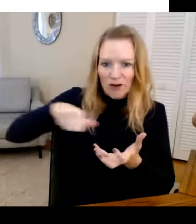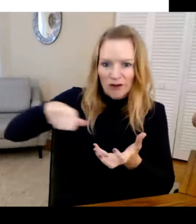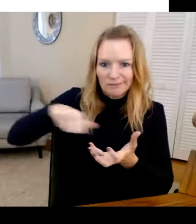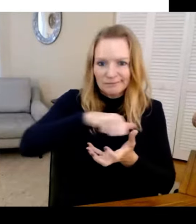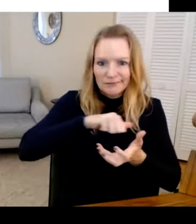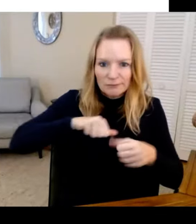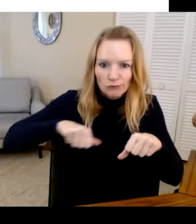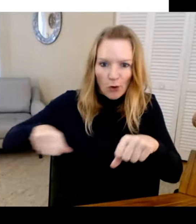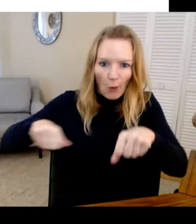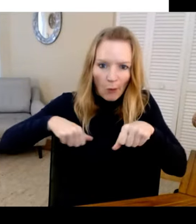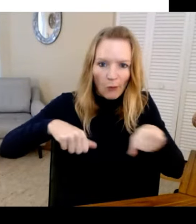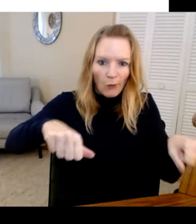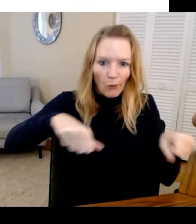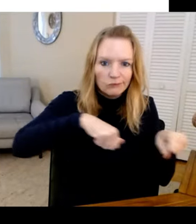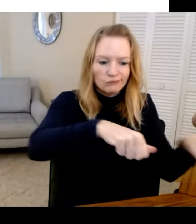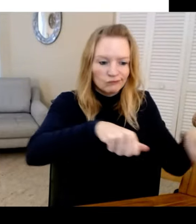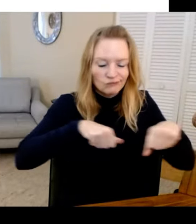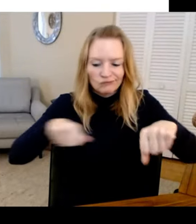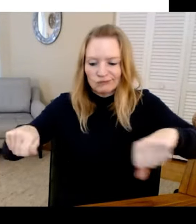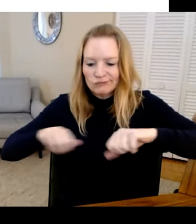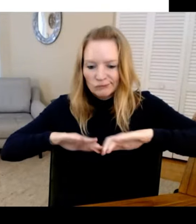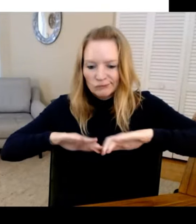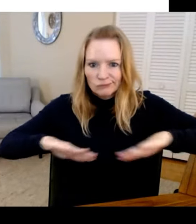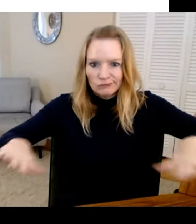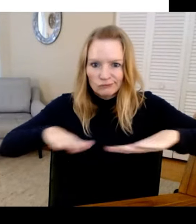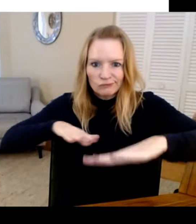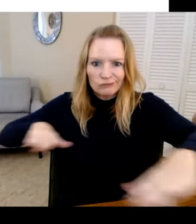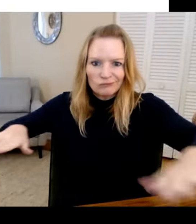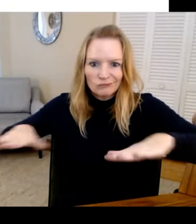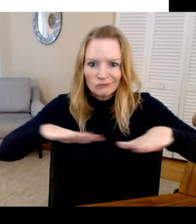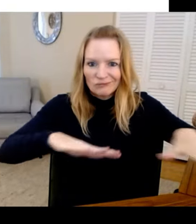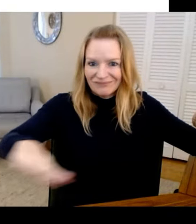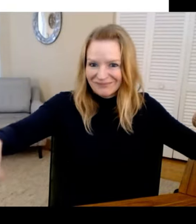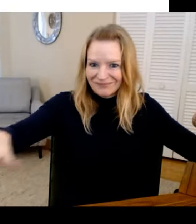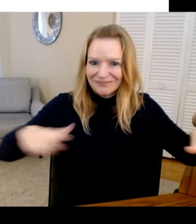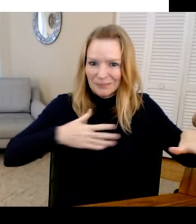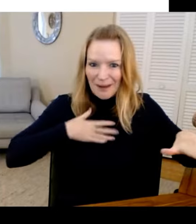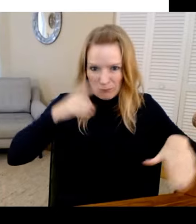imagine I took my brain out and I sawed it down flat.